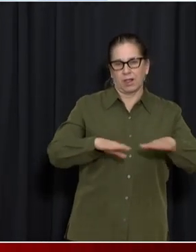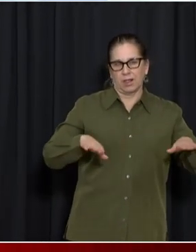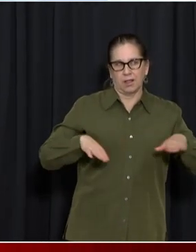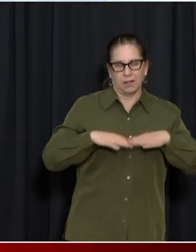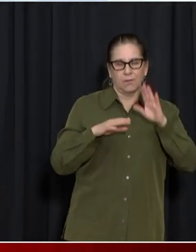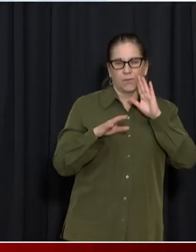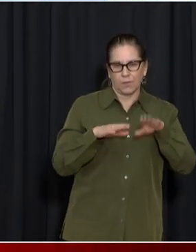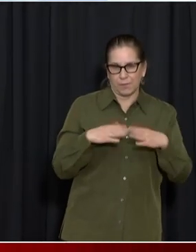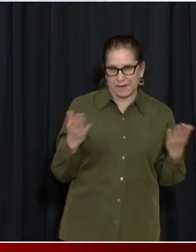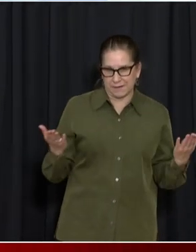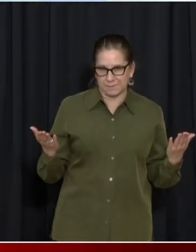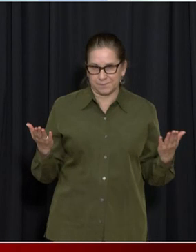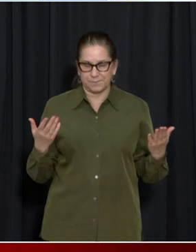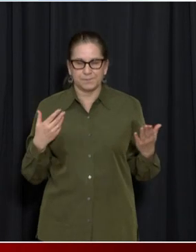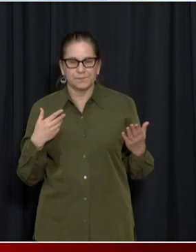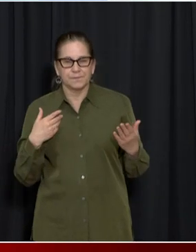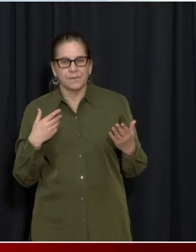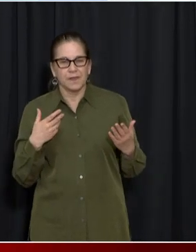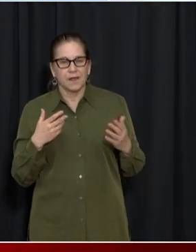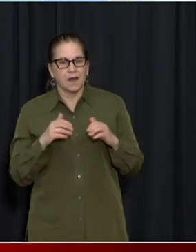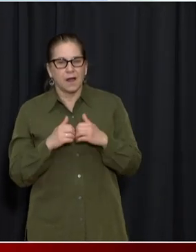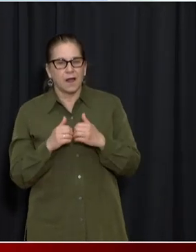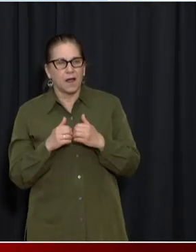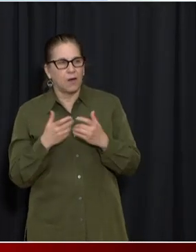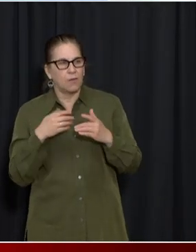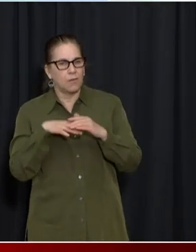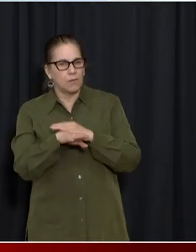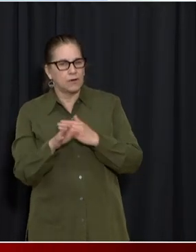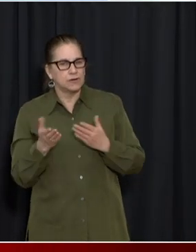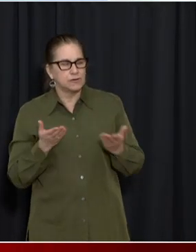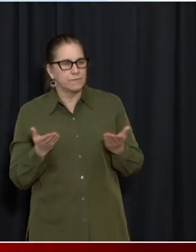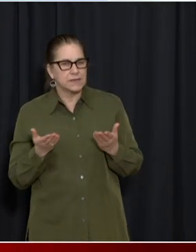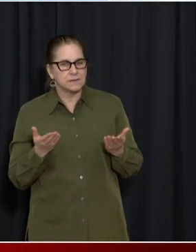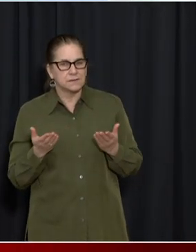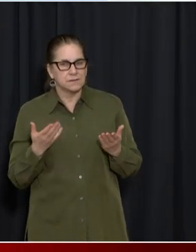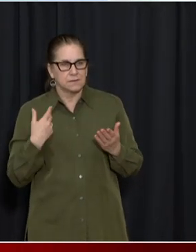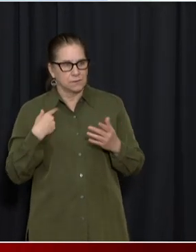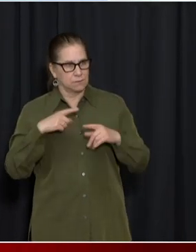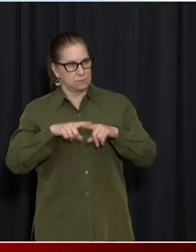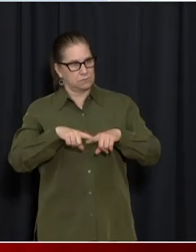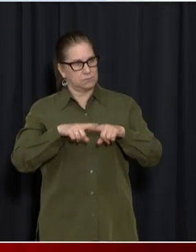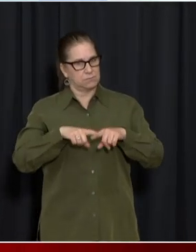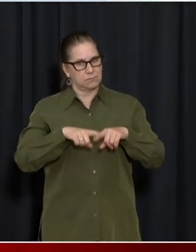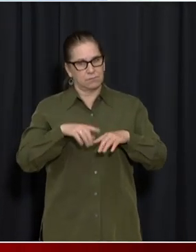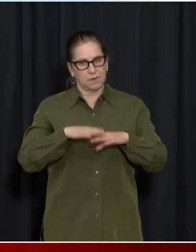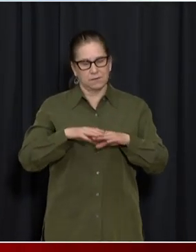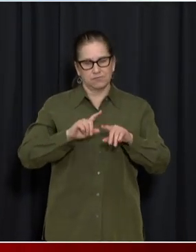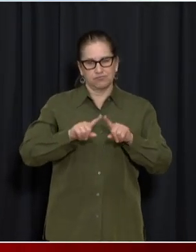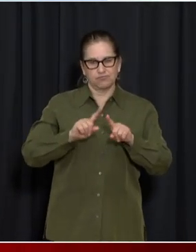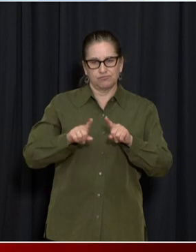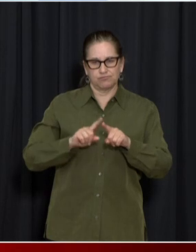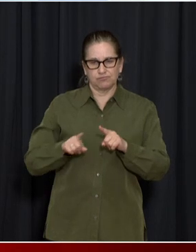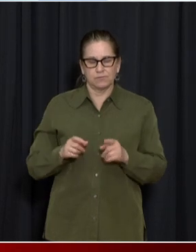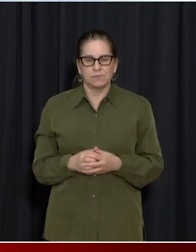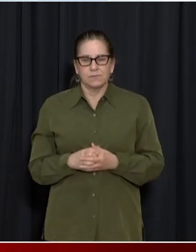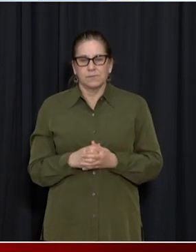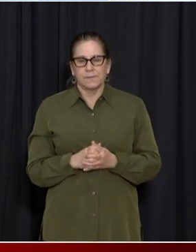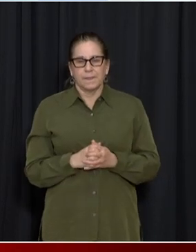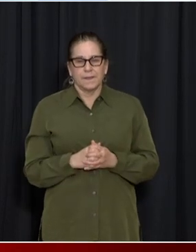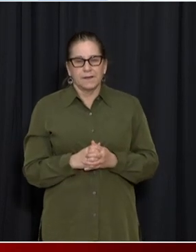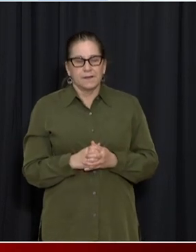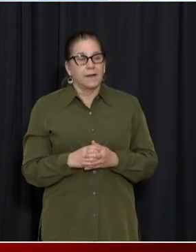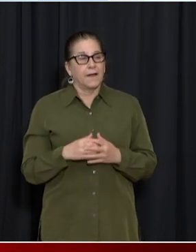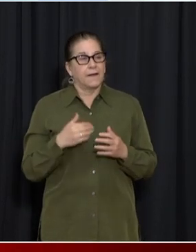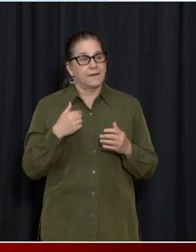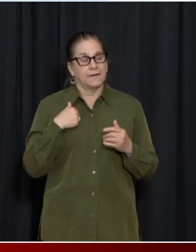regards to accessing services that we all depend on. In keeping with the office worker recommendations that Andrew just spoke of,